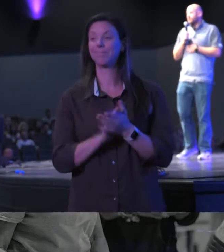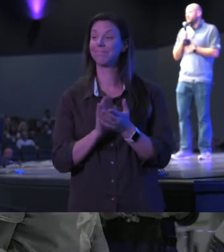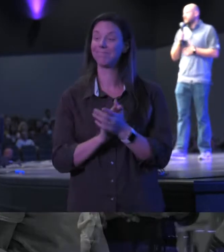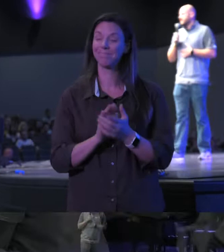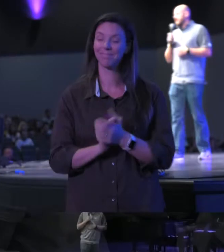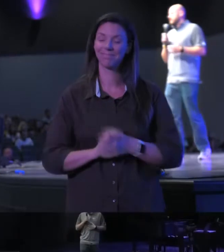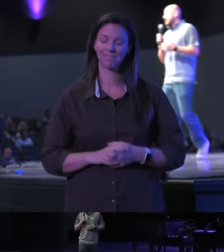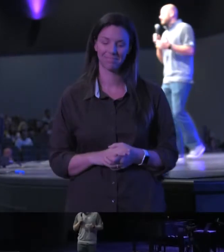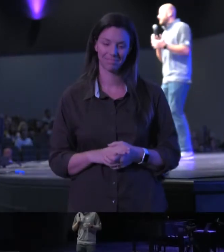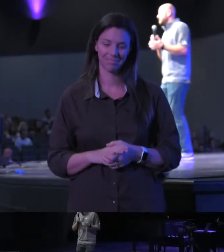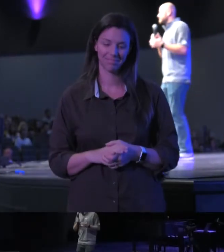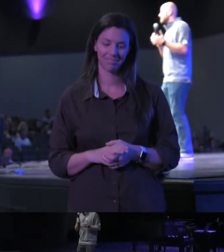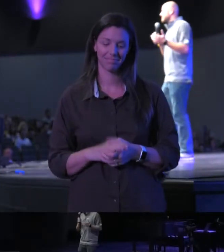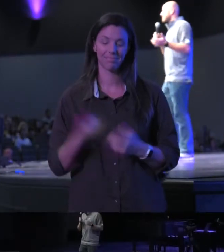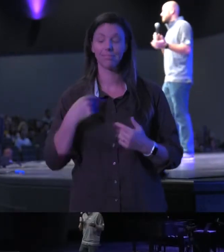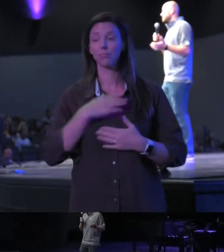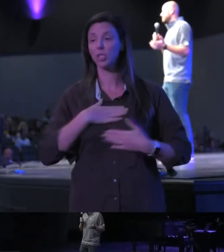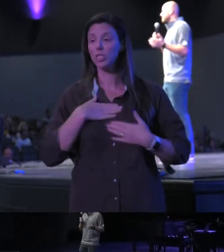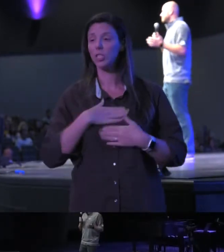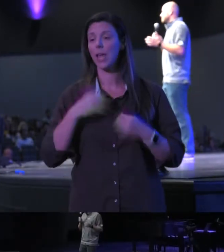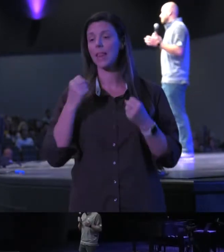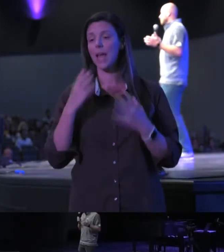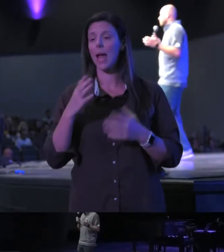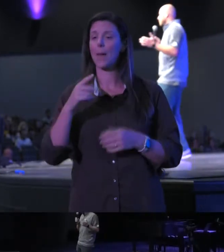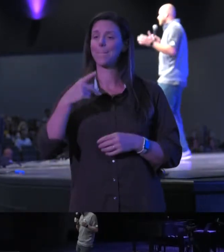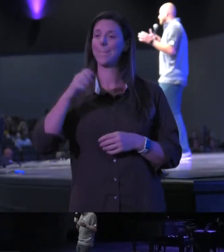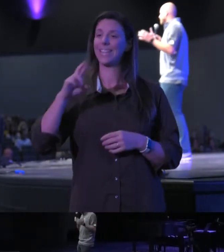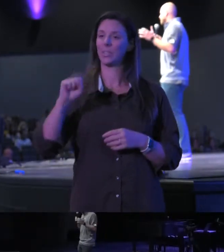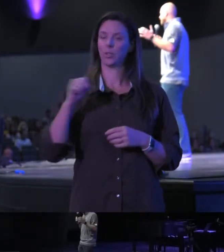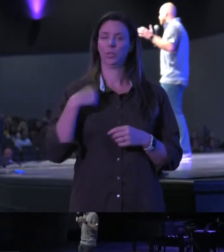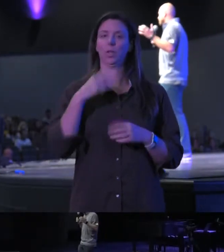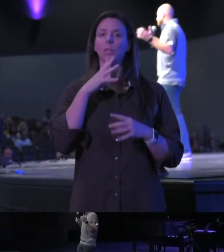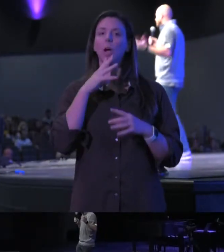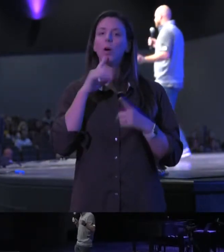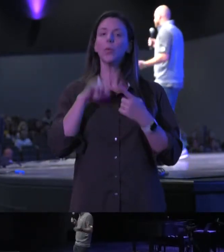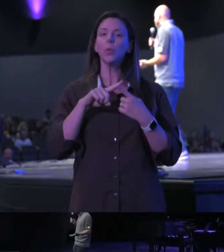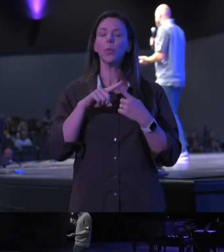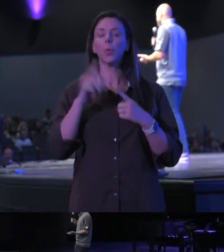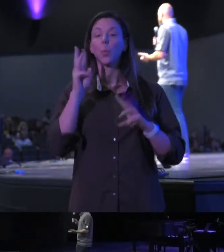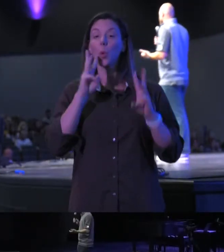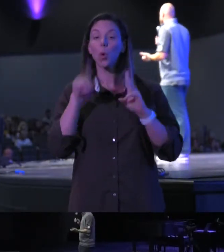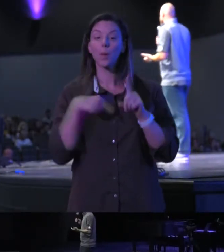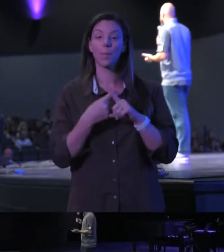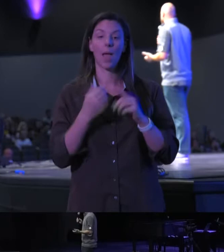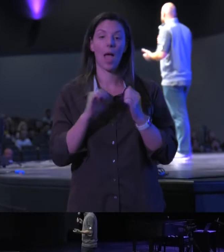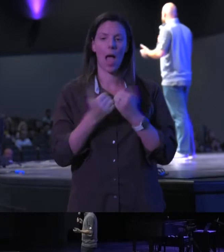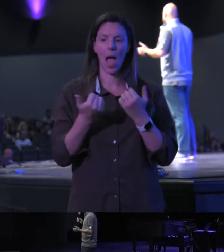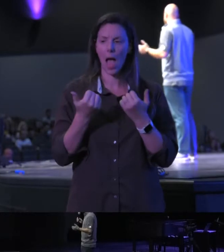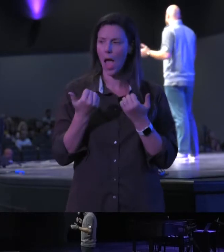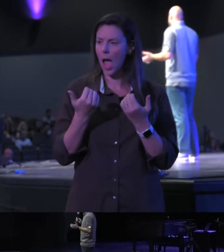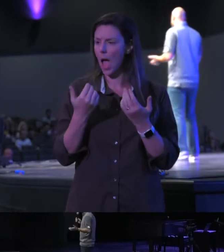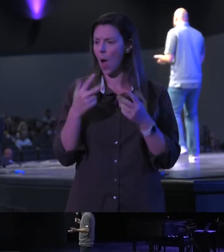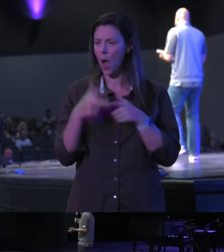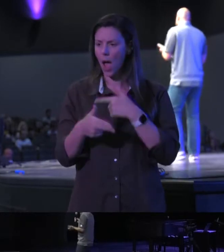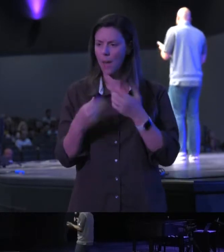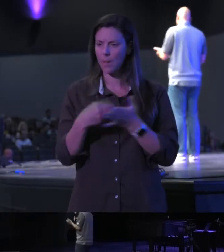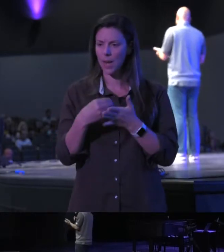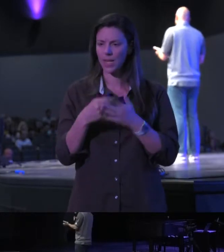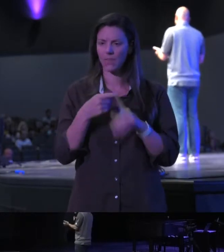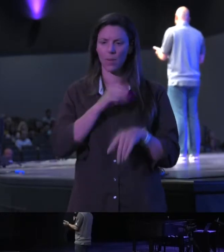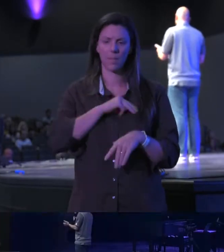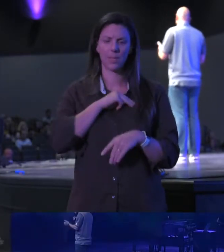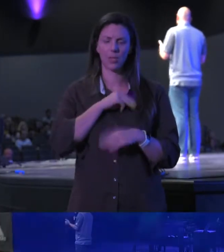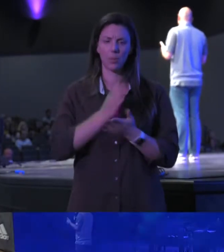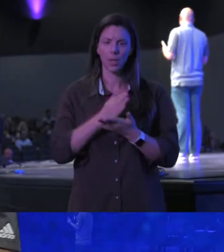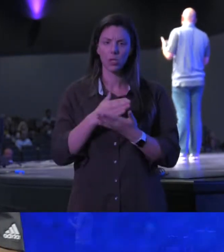We're so appreciative of that. A lot of peers that I talk to, they're worrying about how they're going to cut money from their missions budget, but we have increased